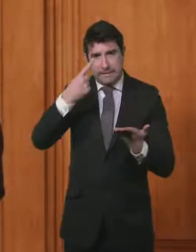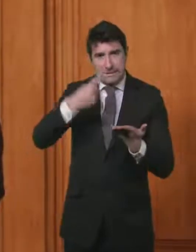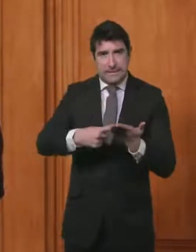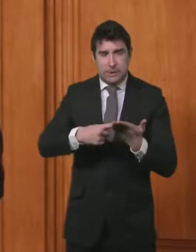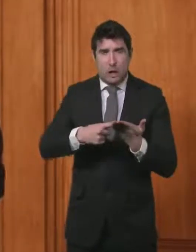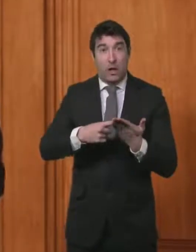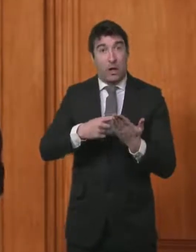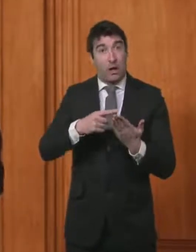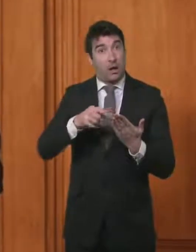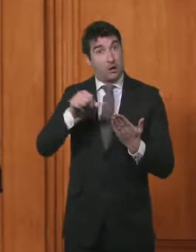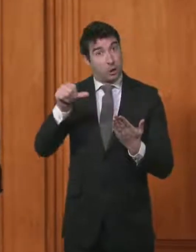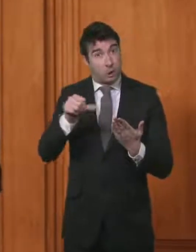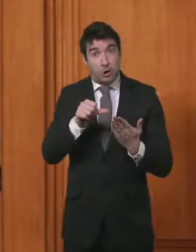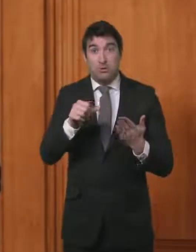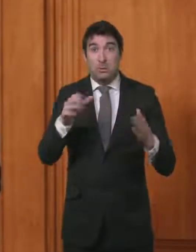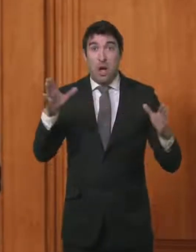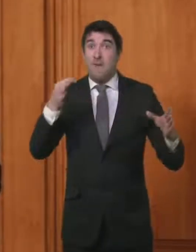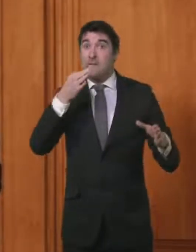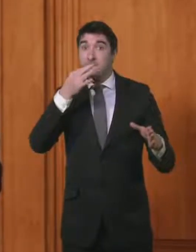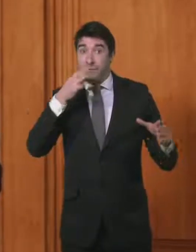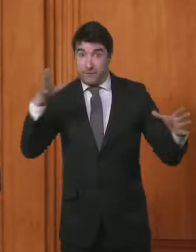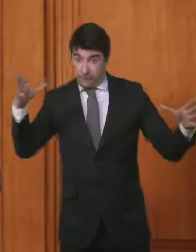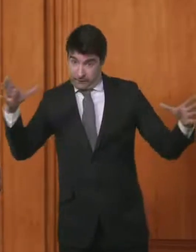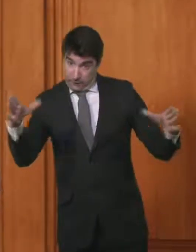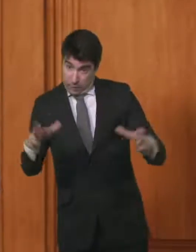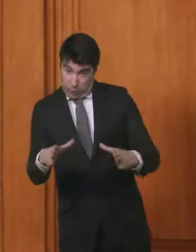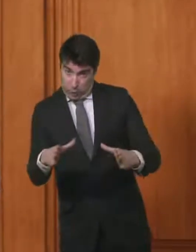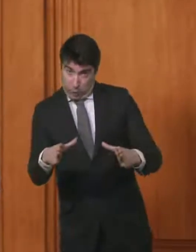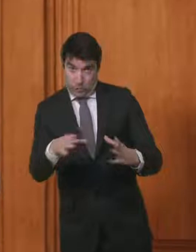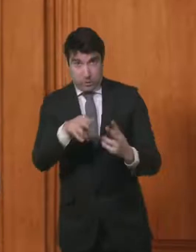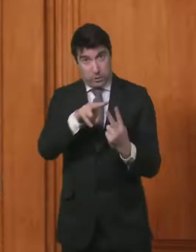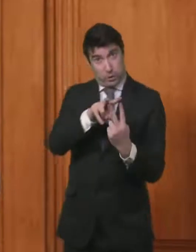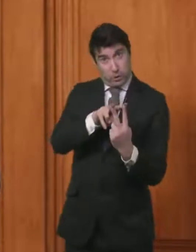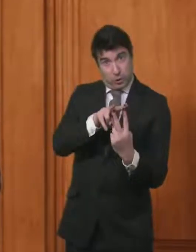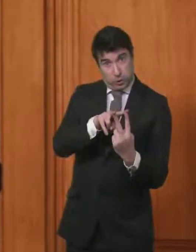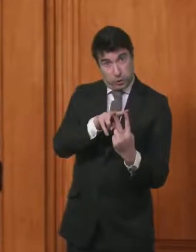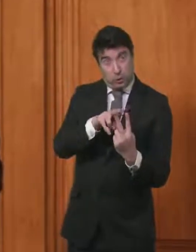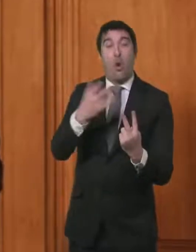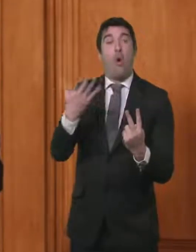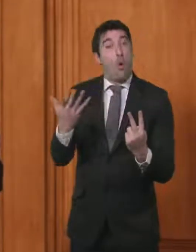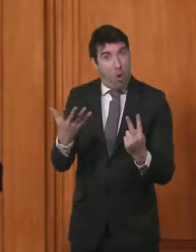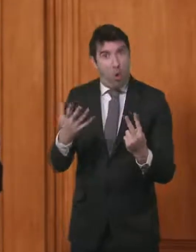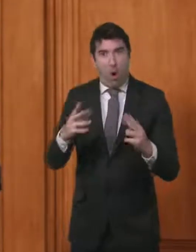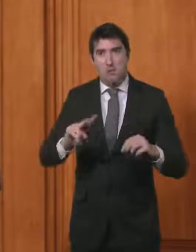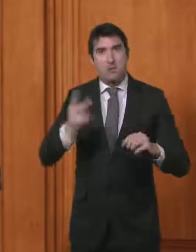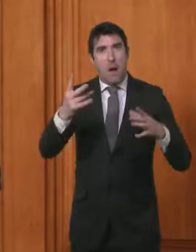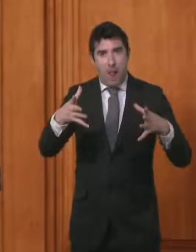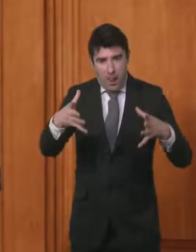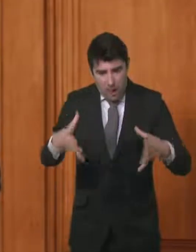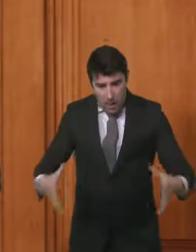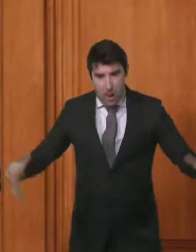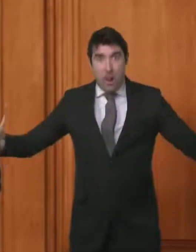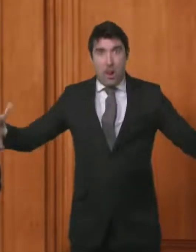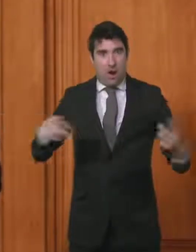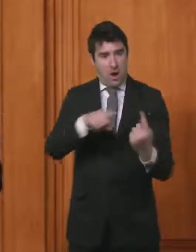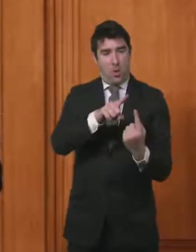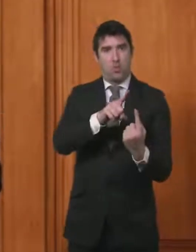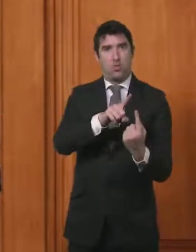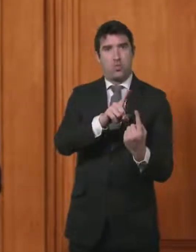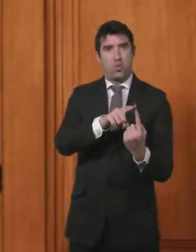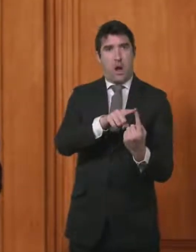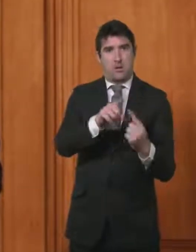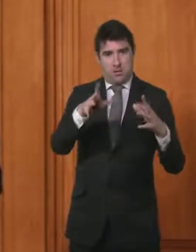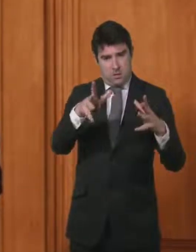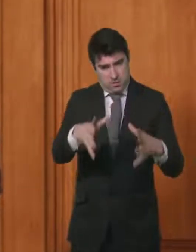together and they say, how do we get the maximum benefit Oh, for the most people in